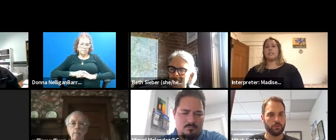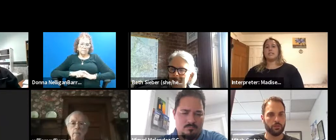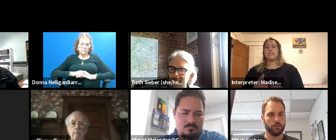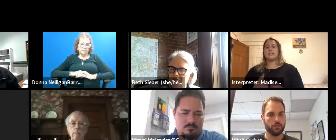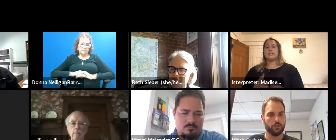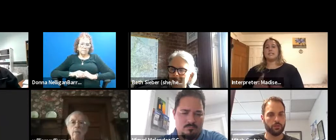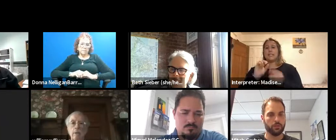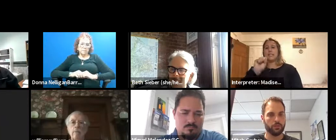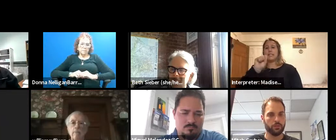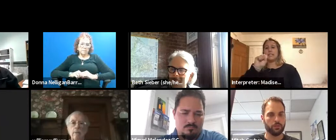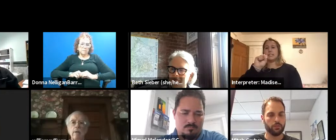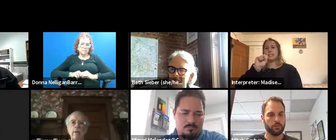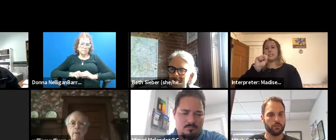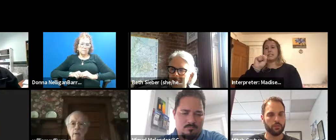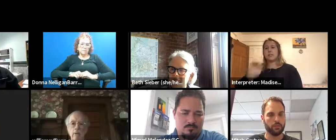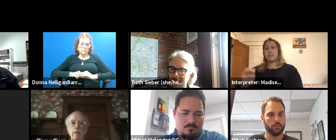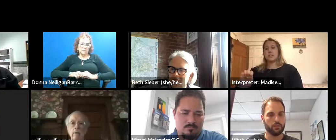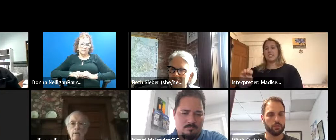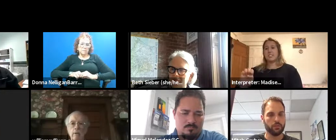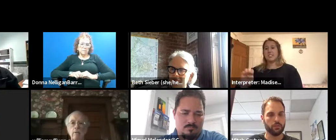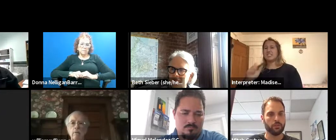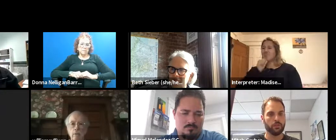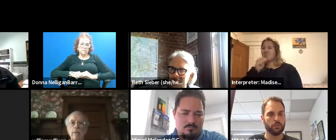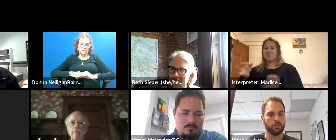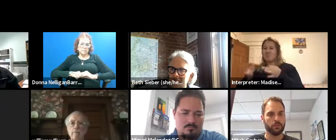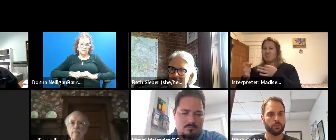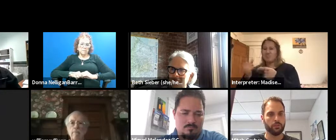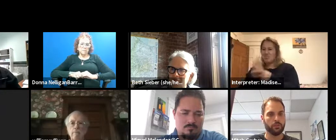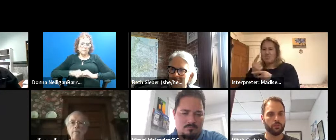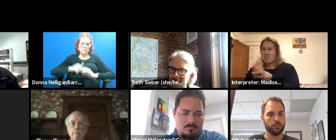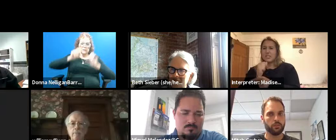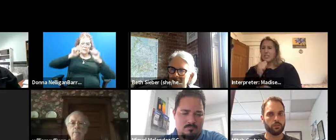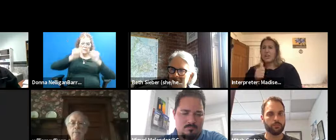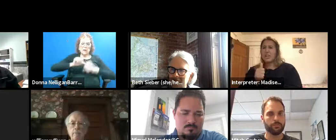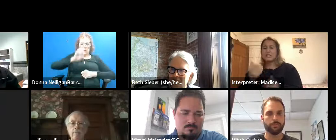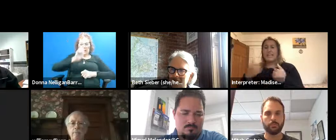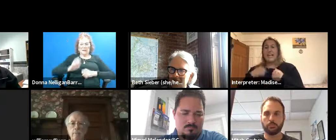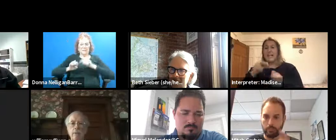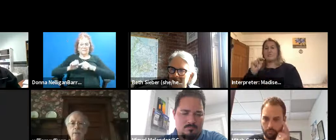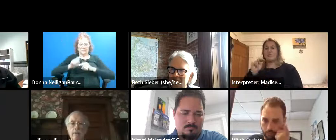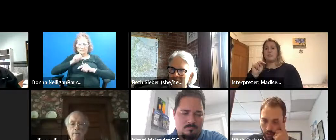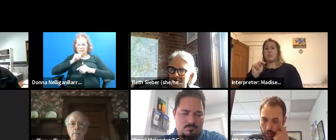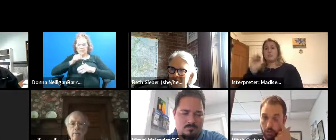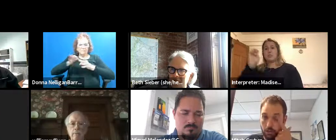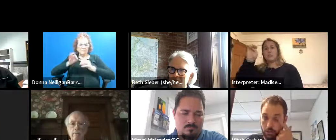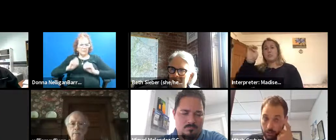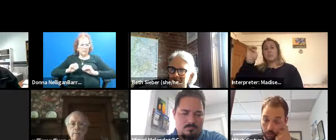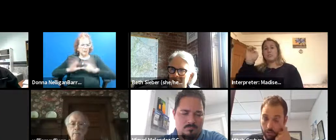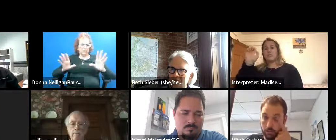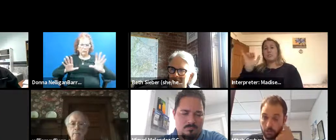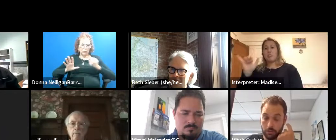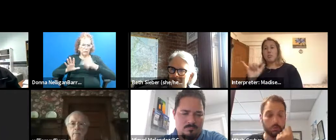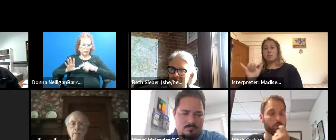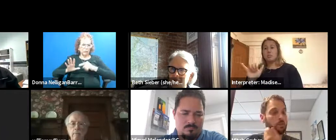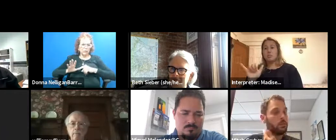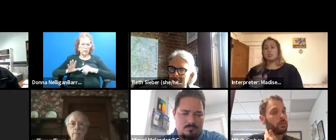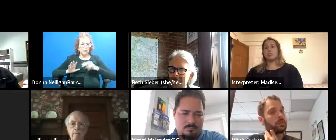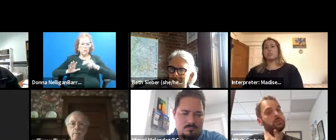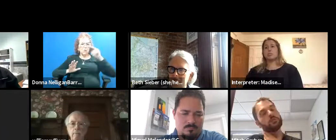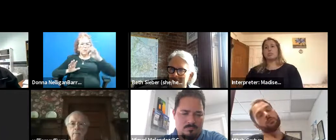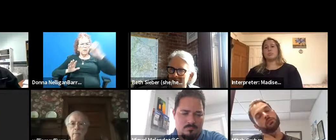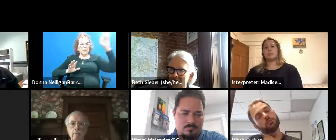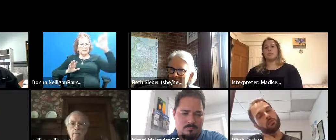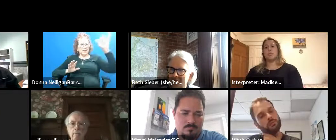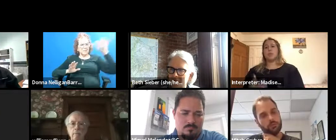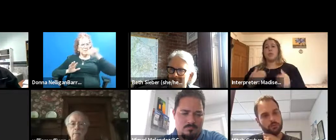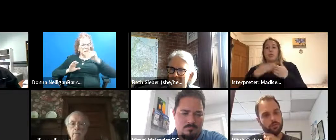accurately describe it because I have a portion that's in the northeast of the city, what we would think of as the northeast. And Councilmember Harris, in the same, you have a portion